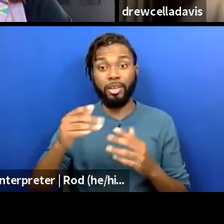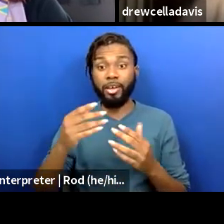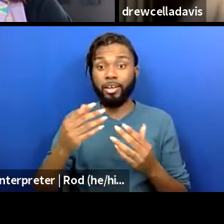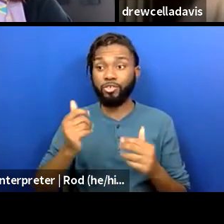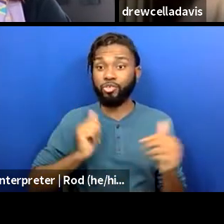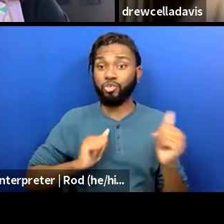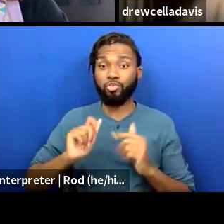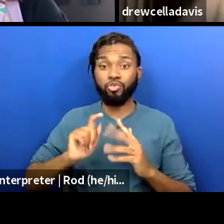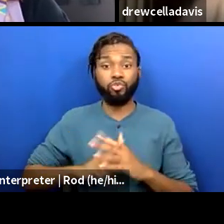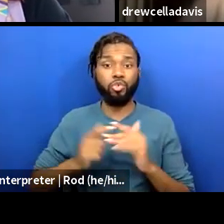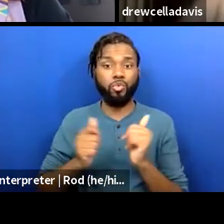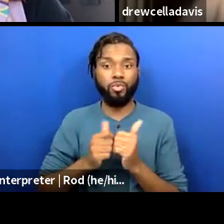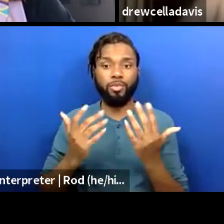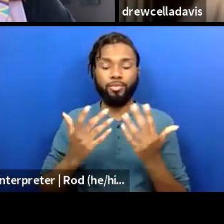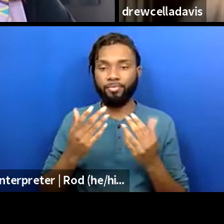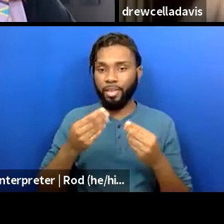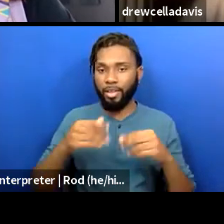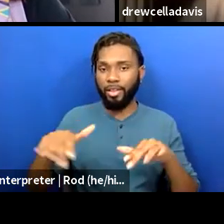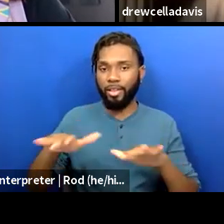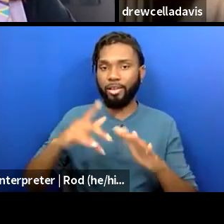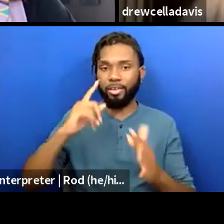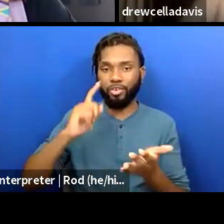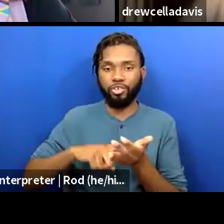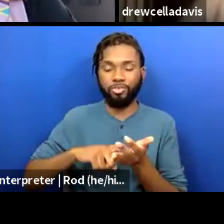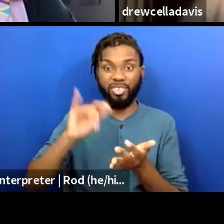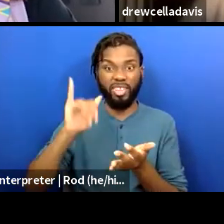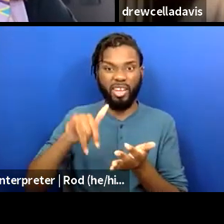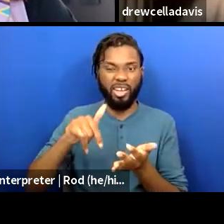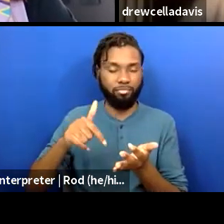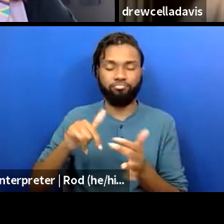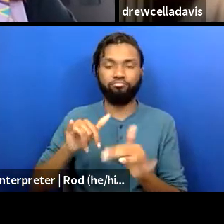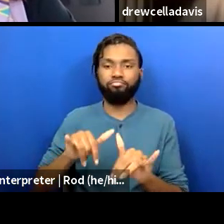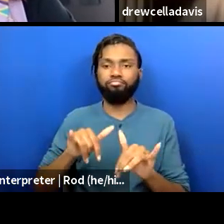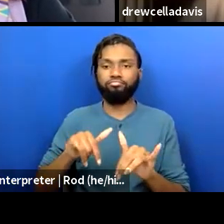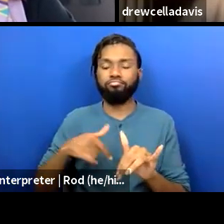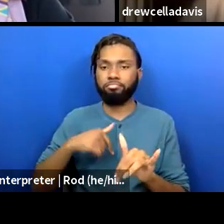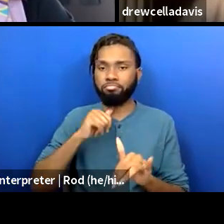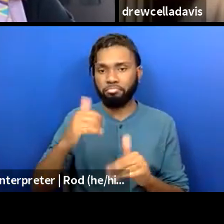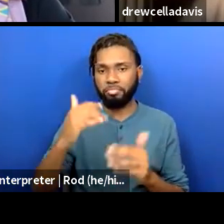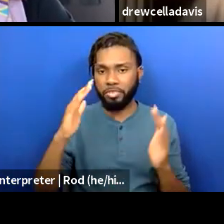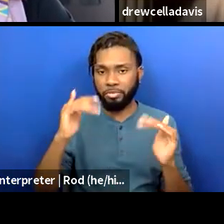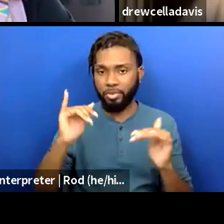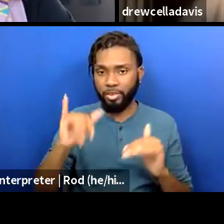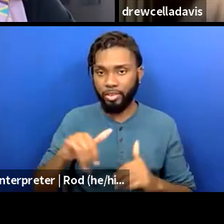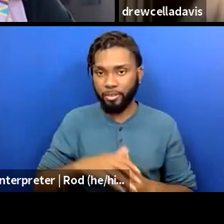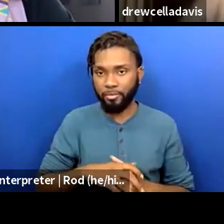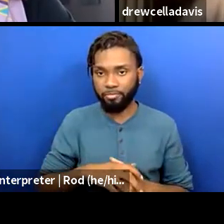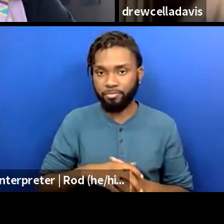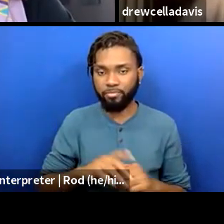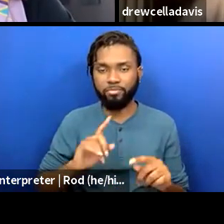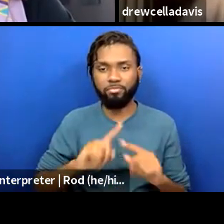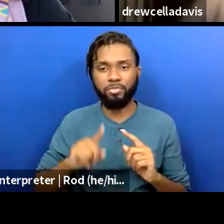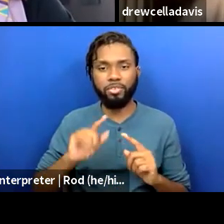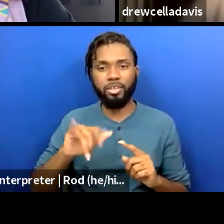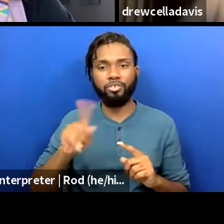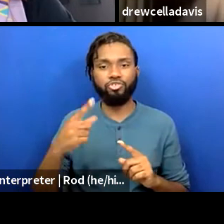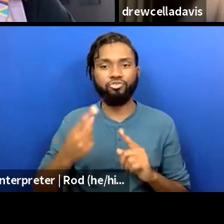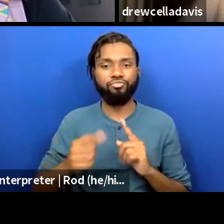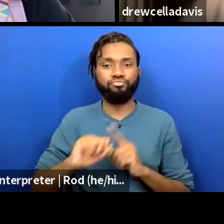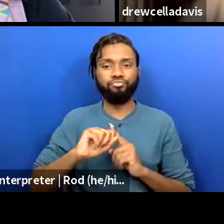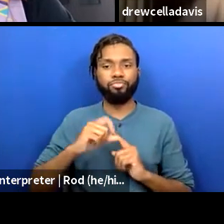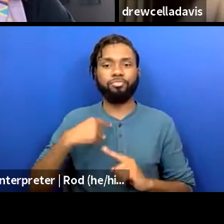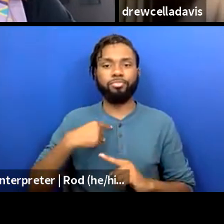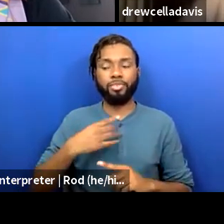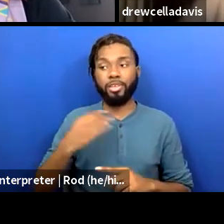acknowledgement, and I wasn't expecting that, and it was very it just had an impact on me and